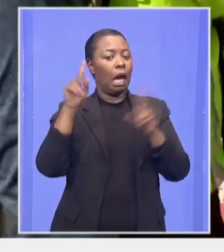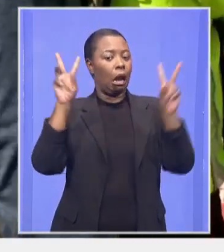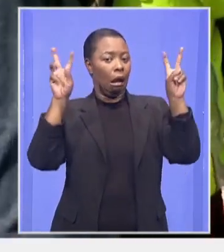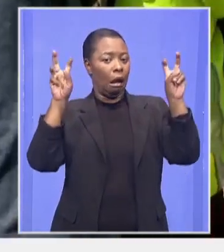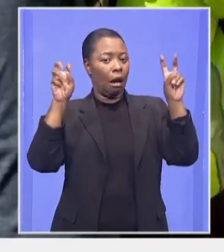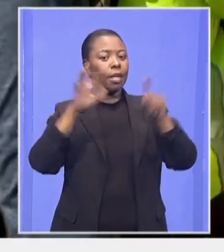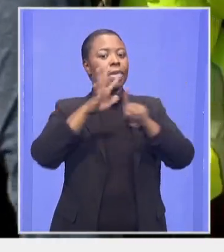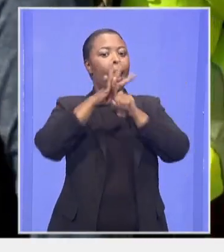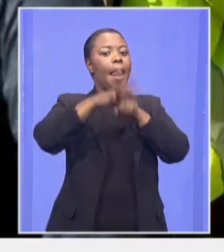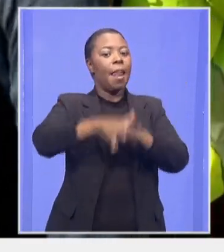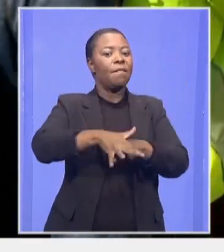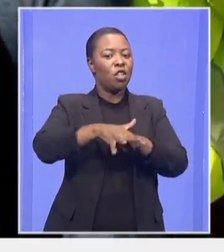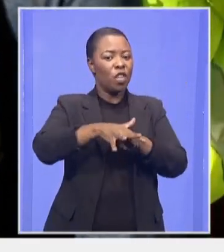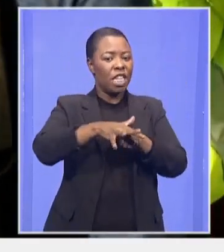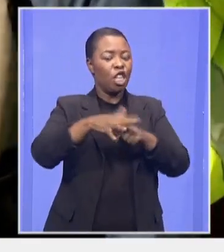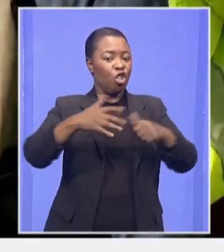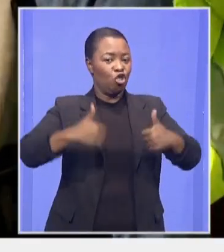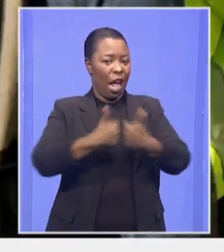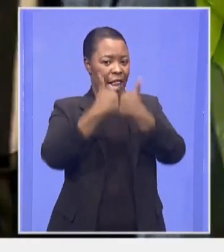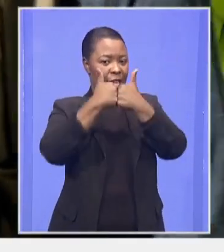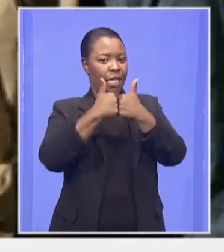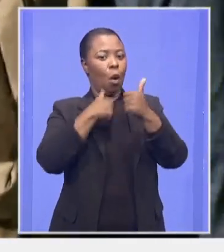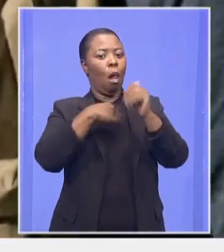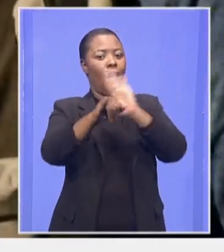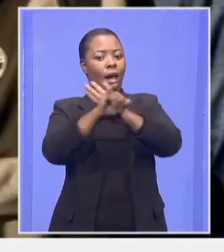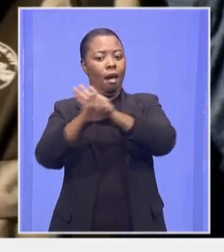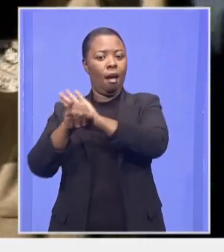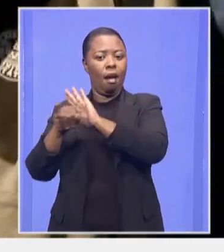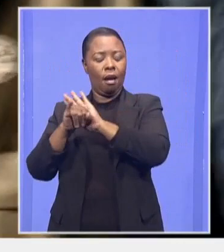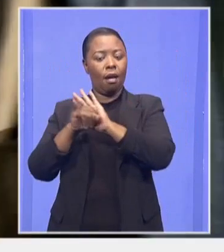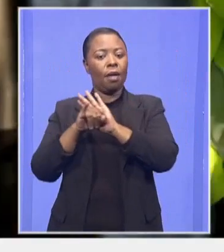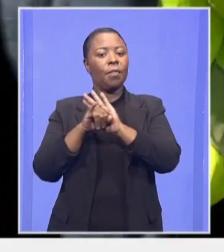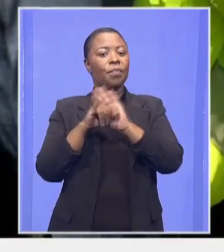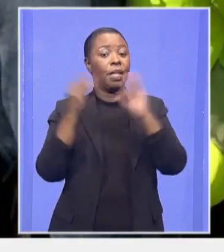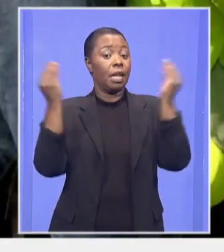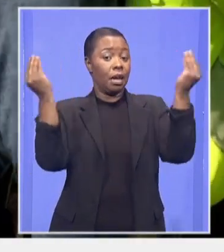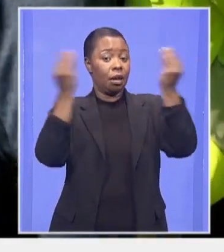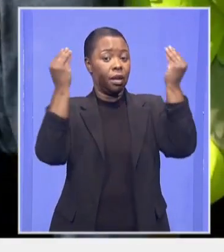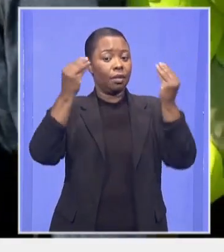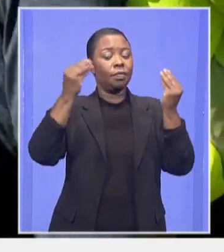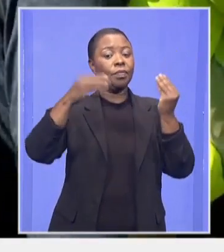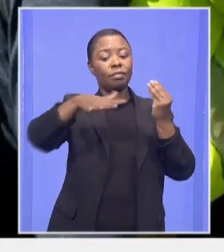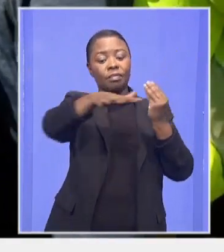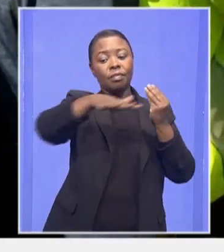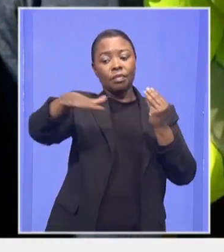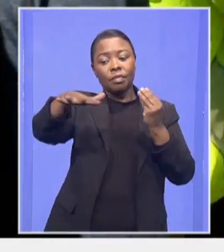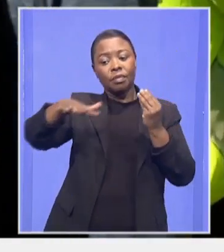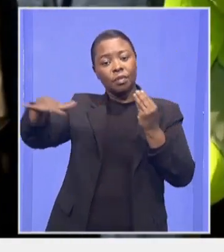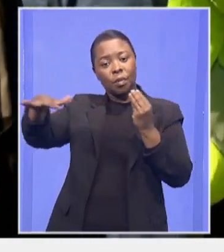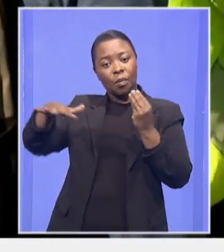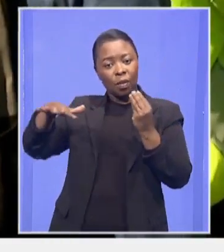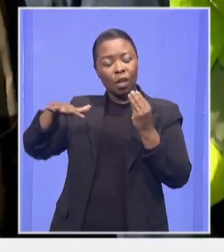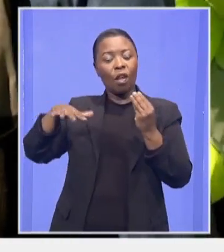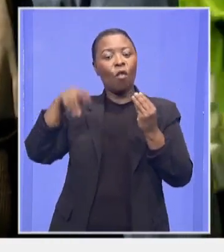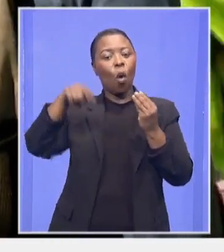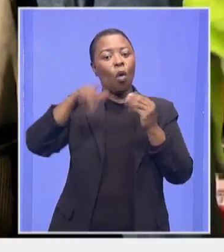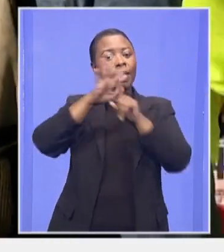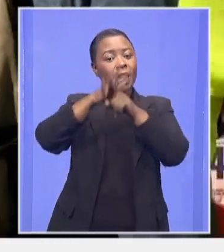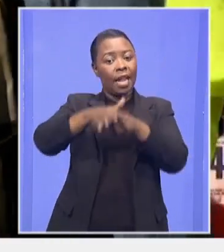we identified all the iconic slave sites, as you have mentioned, which